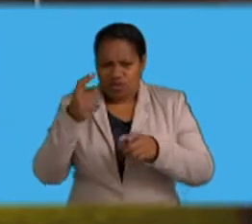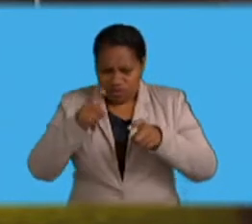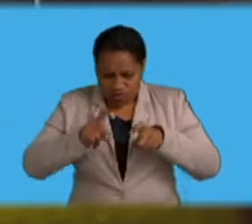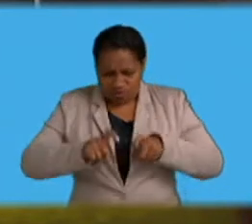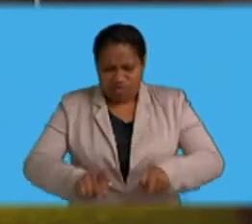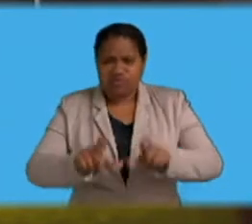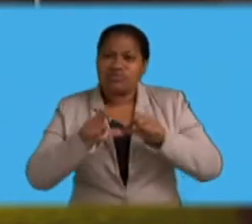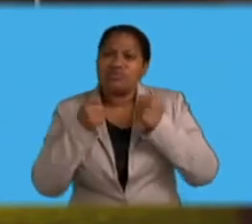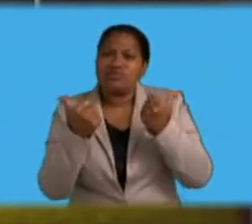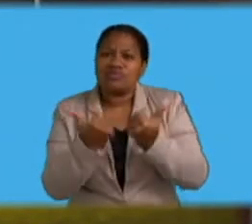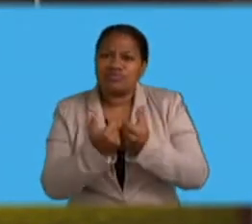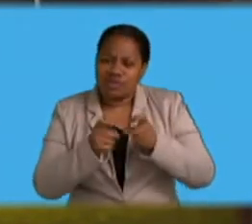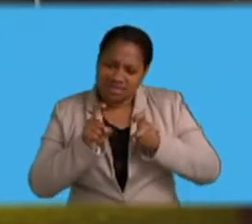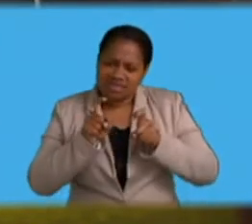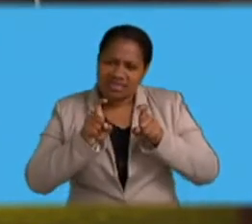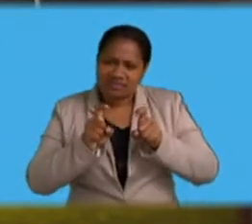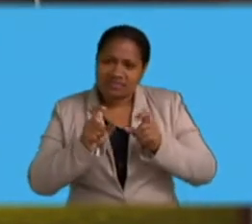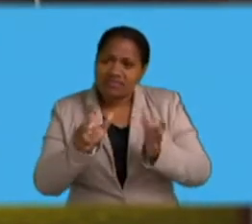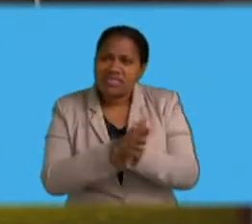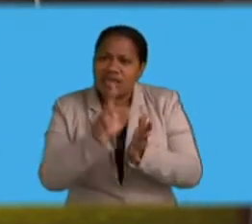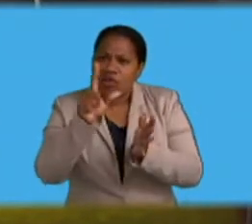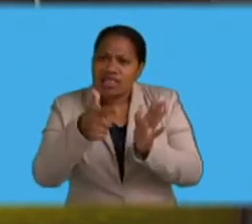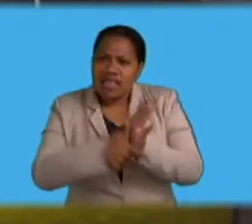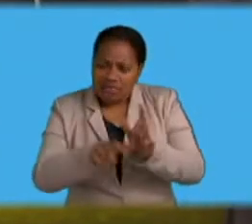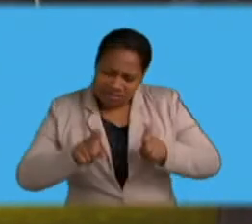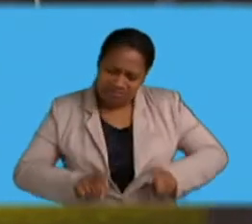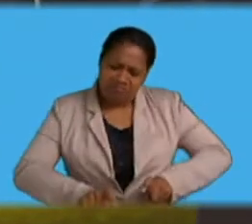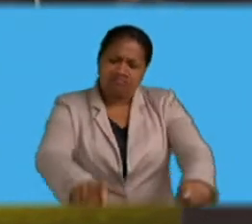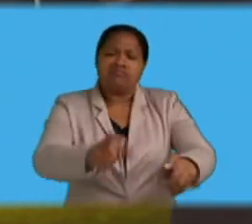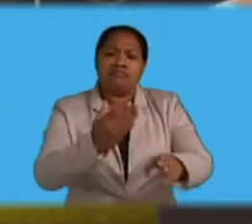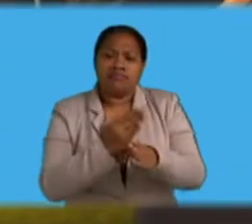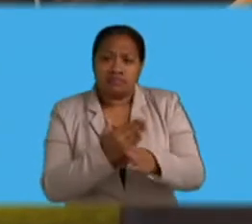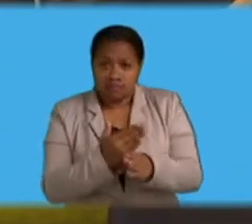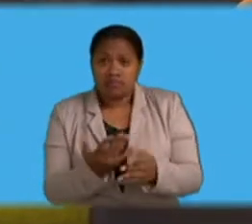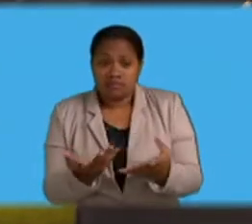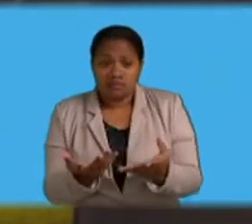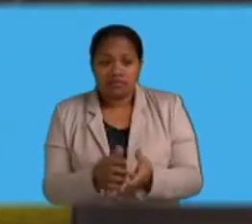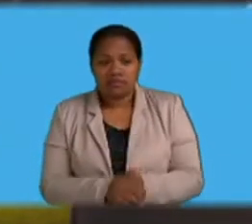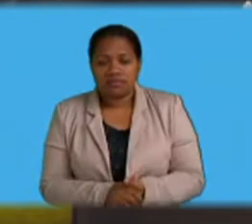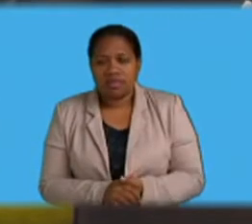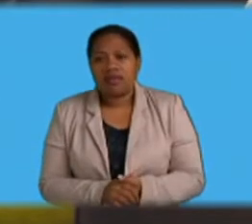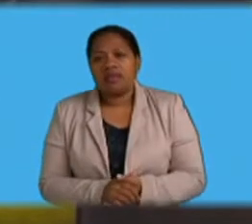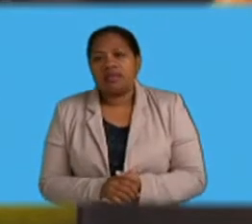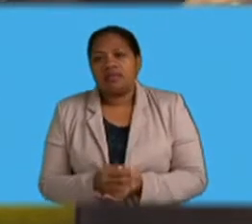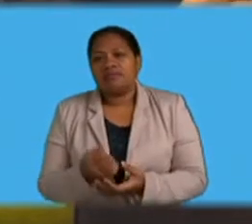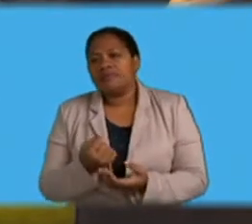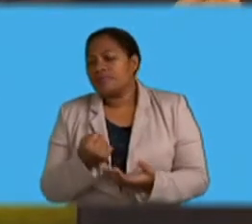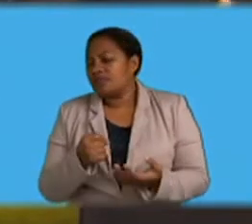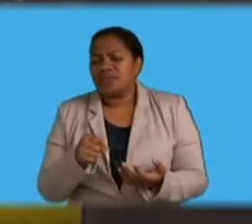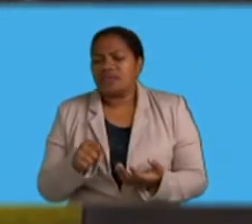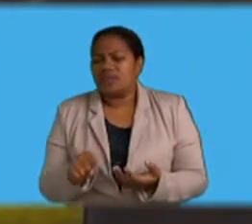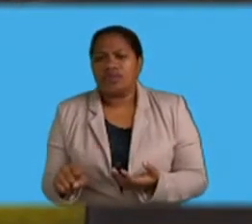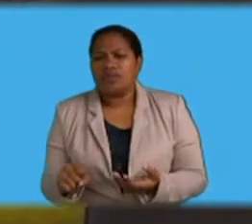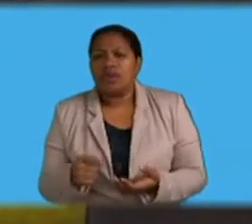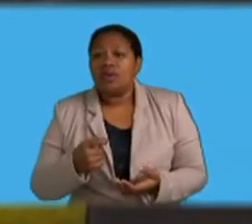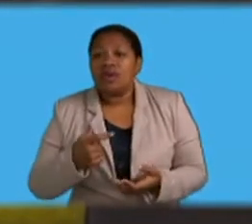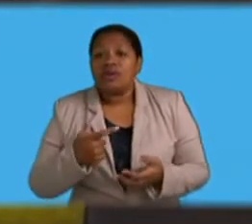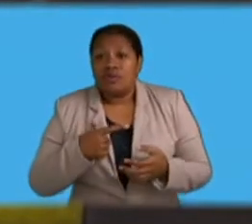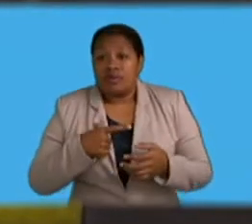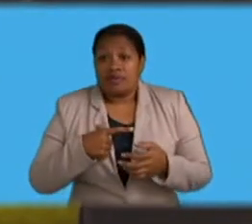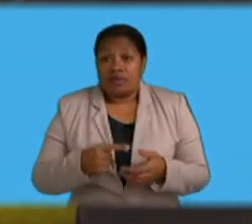about 25% of civil servants, Madam Speaker, who are on permanent tenure, because that's the basis on which they were